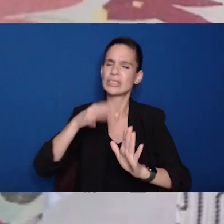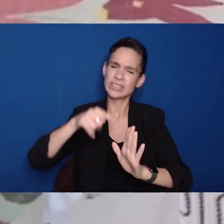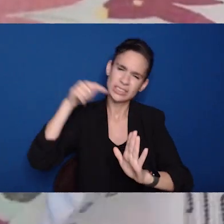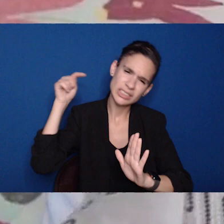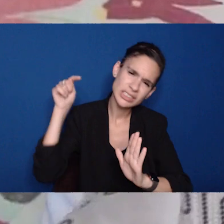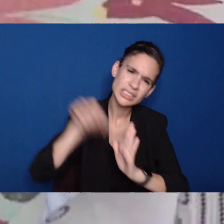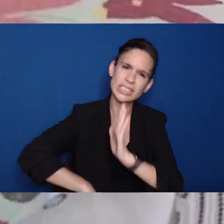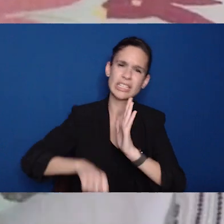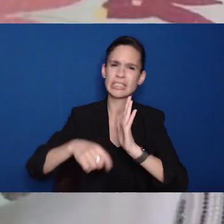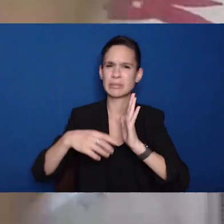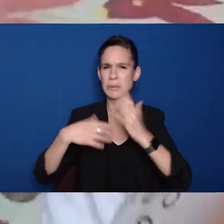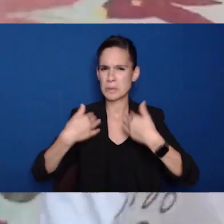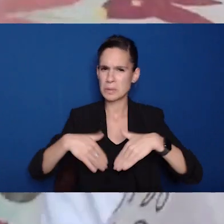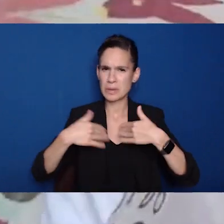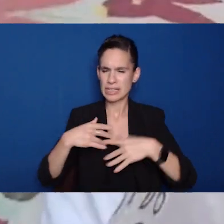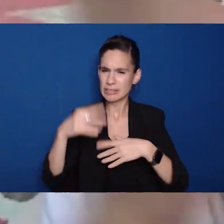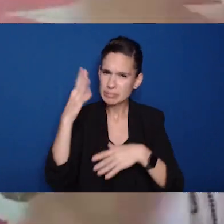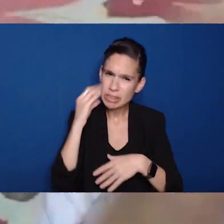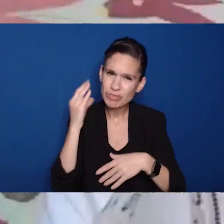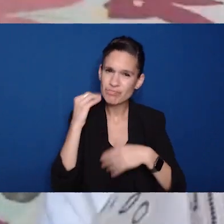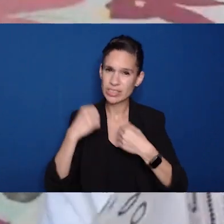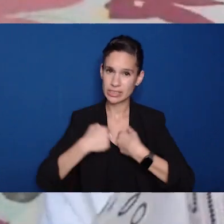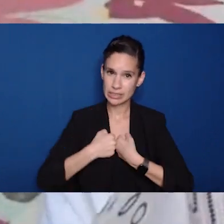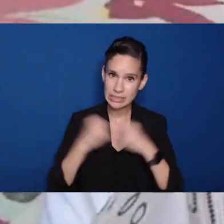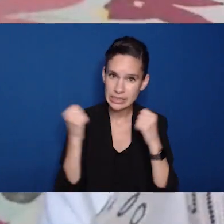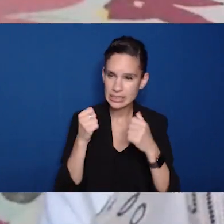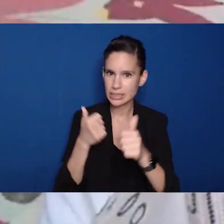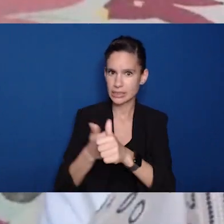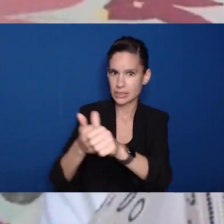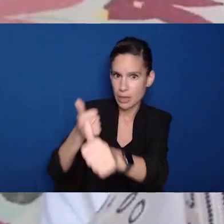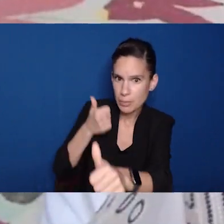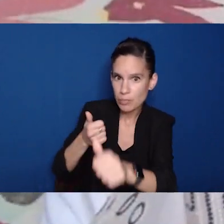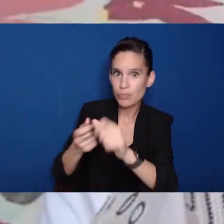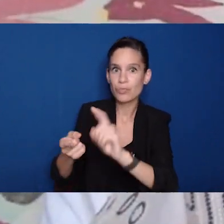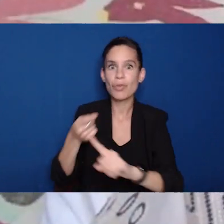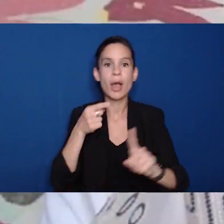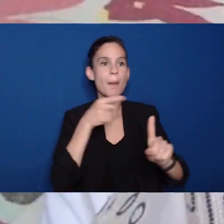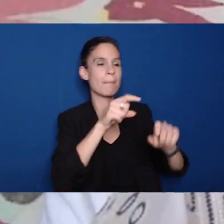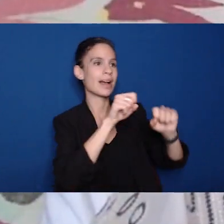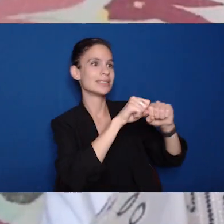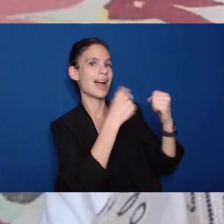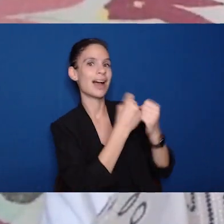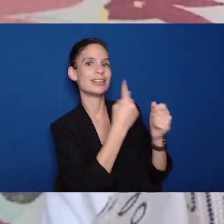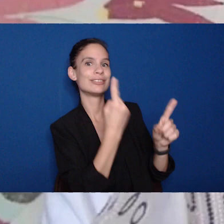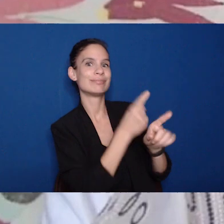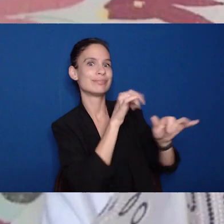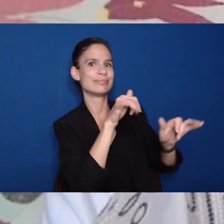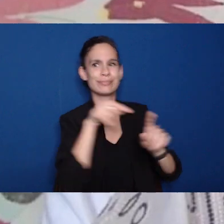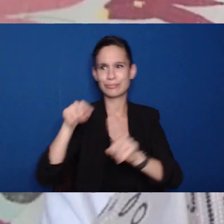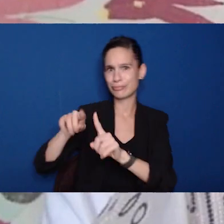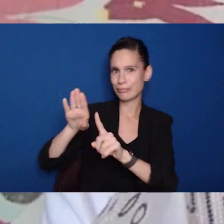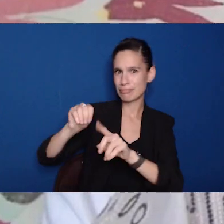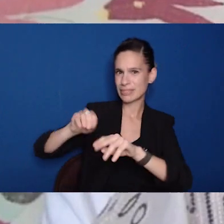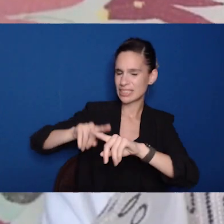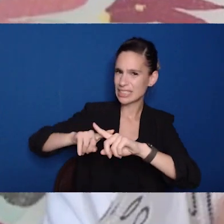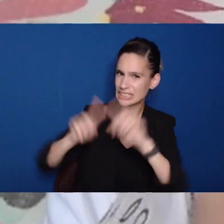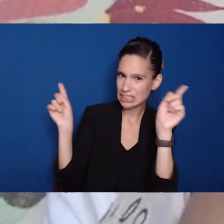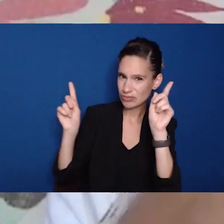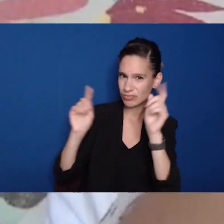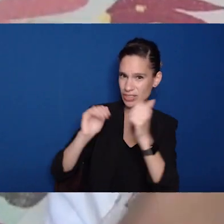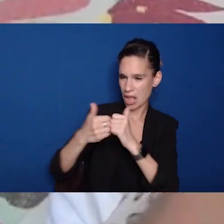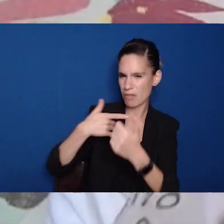like the intensity of the crucible. And but I think that there's whether it's the idea